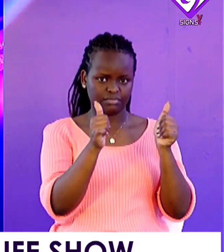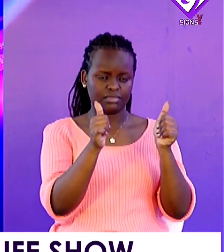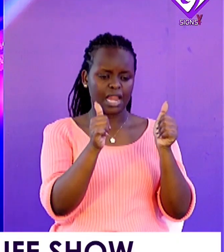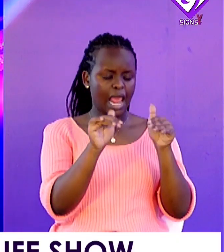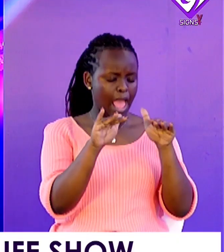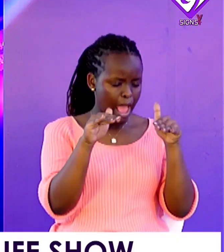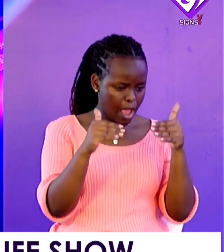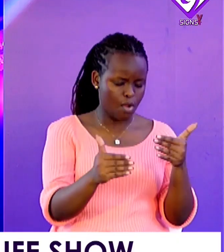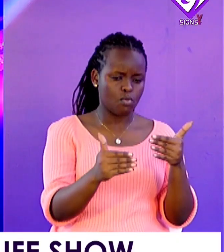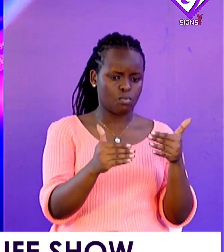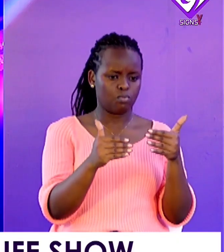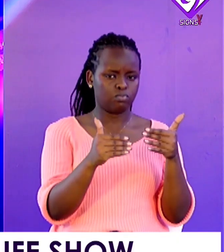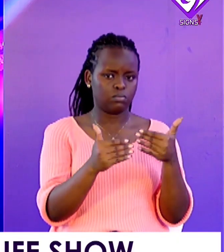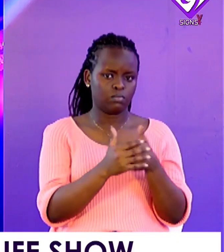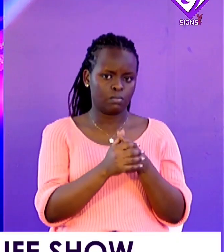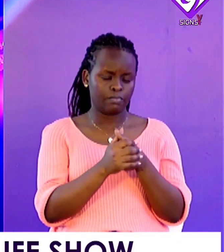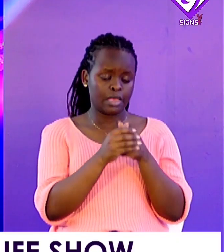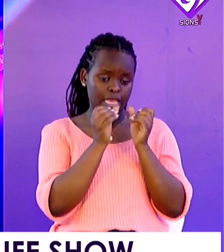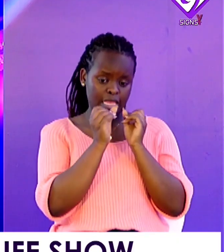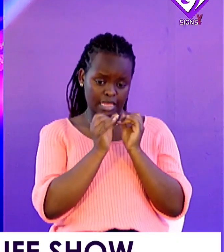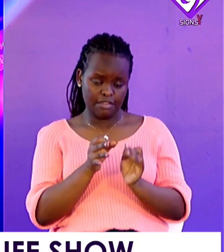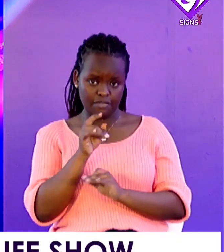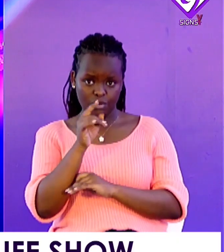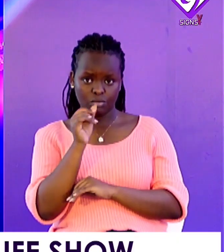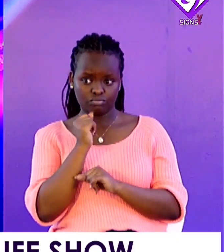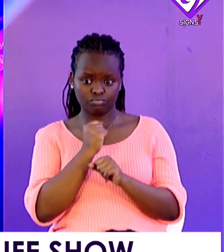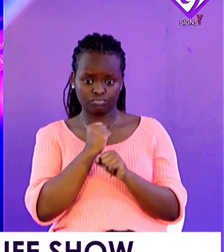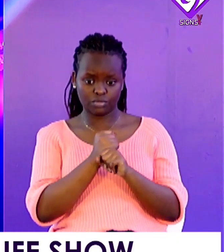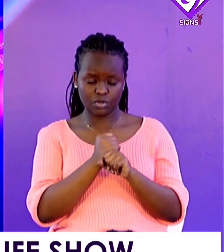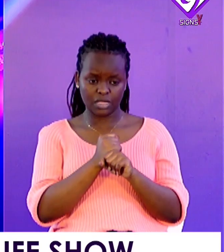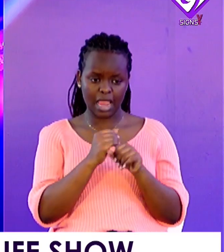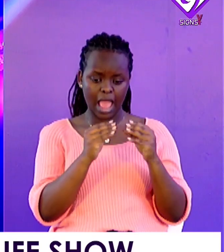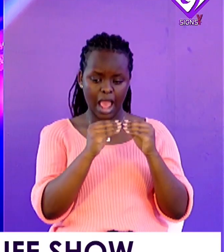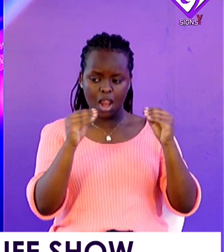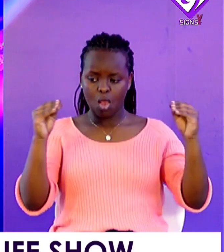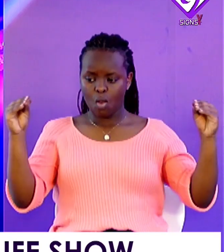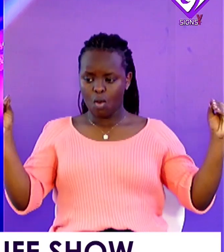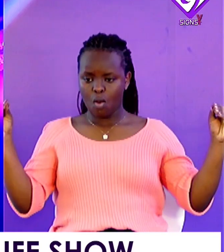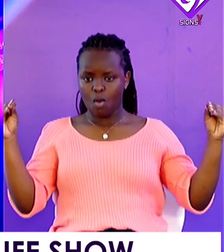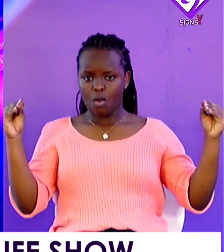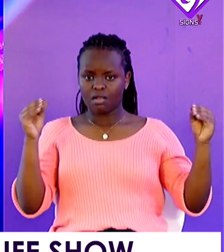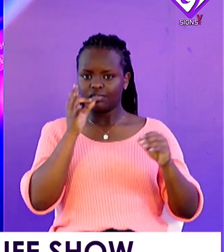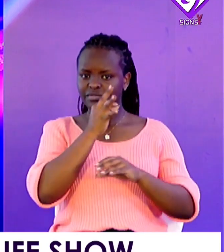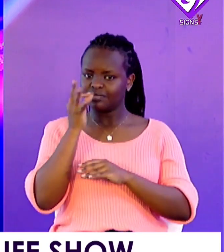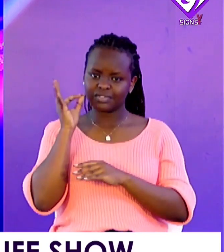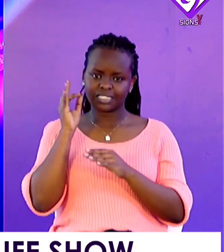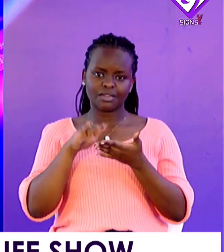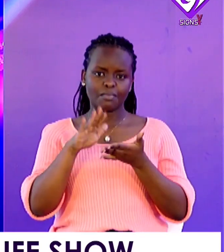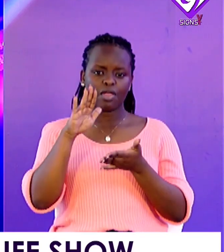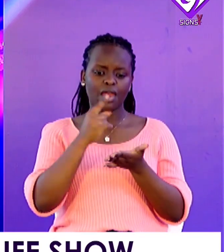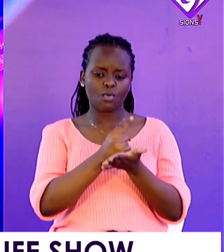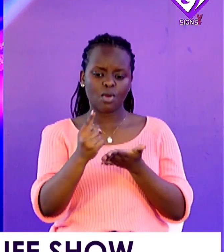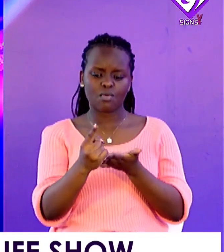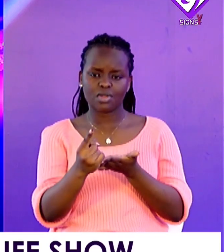to fast. So if you are doing a long fasting, maybe more than a week,